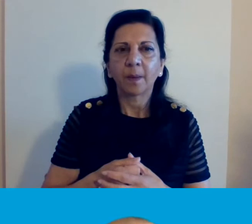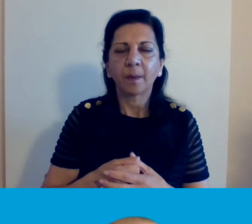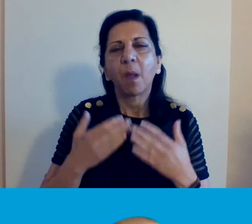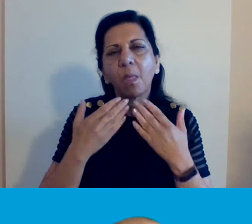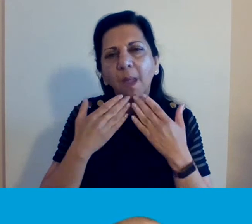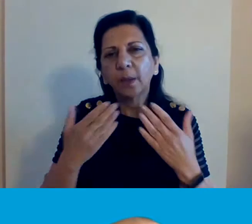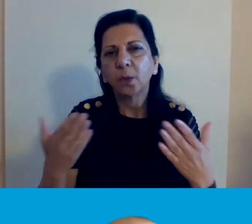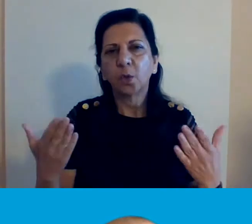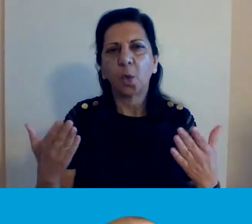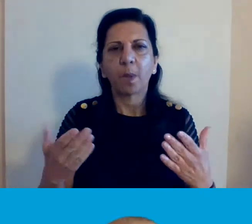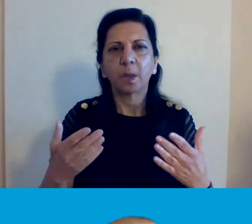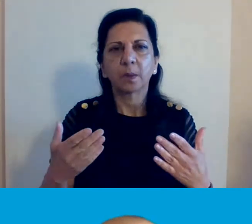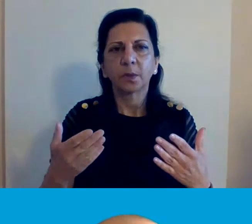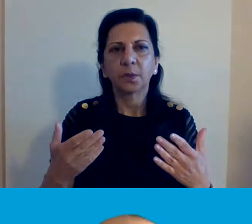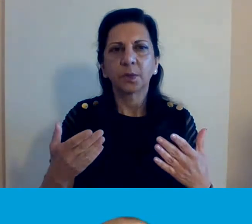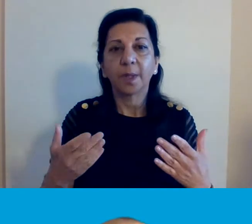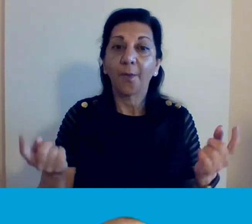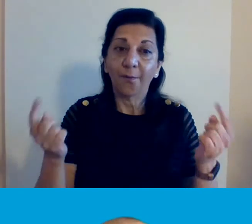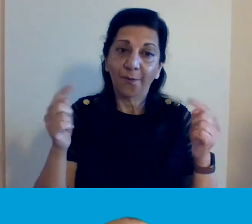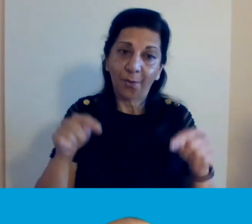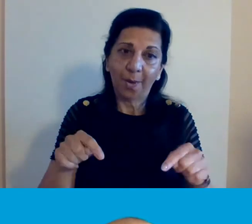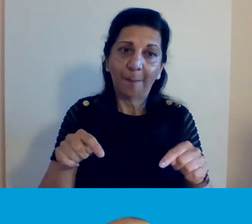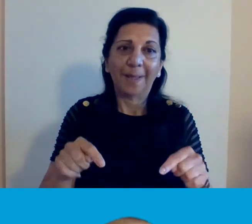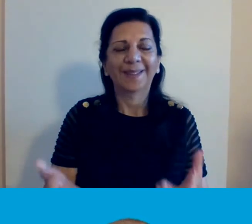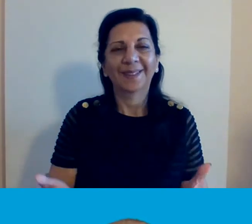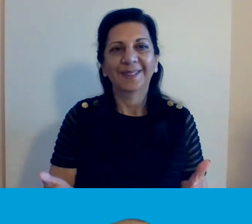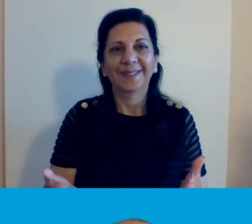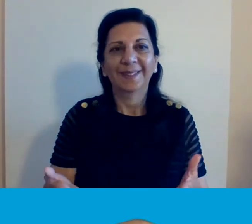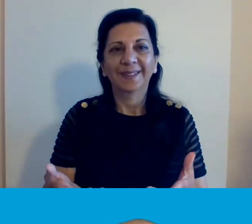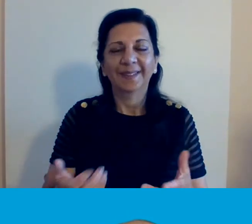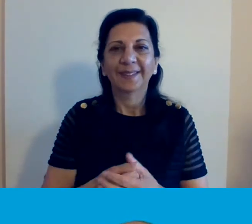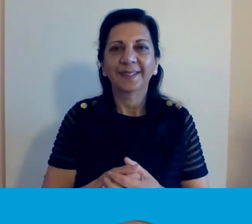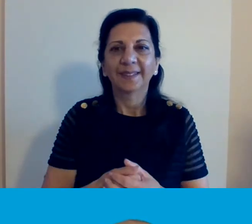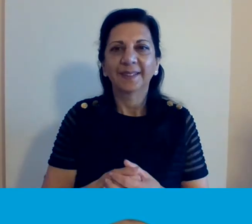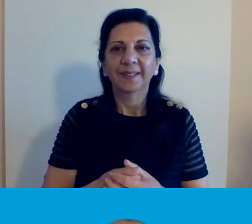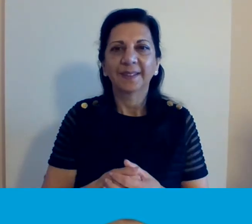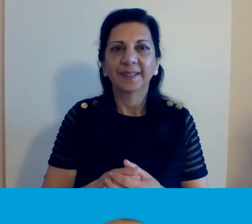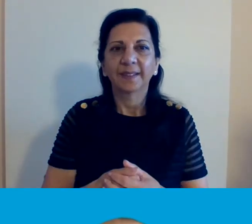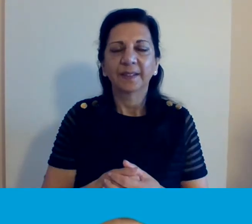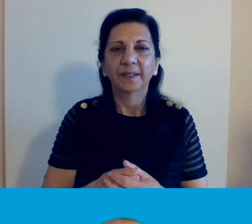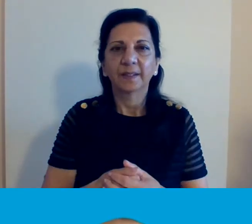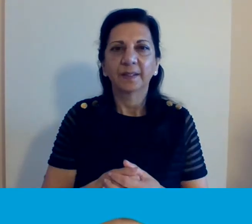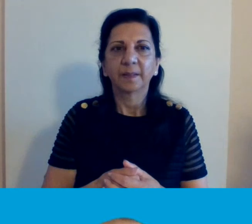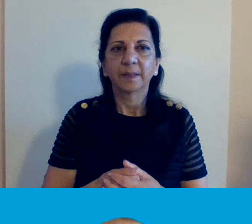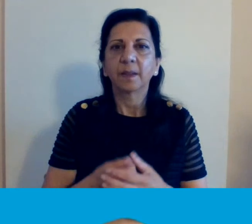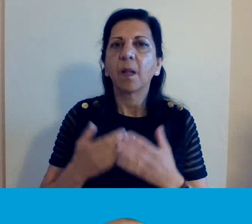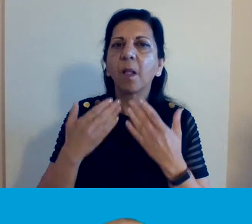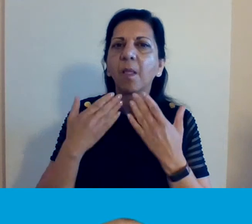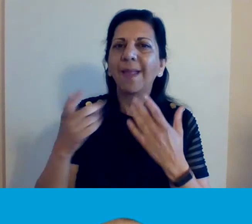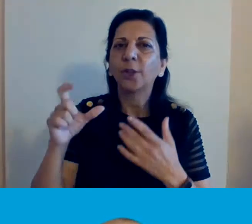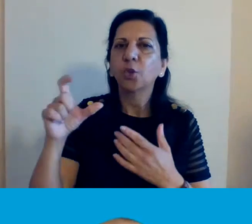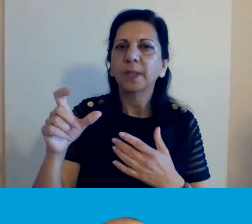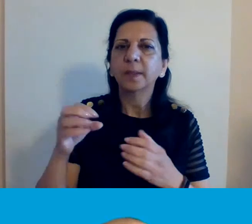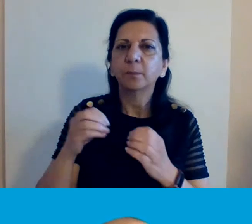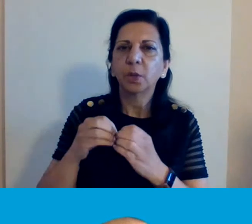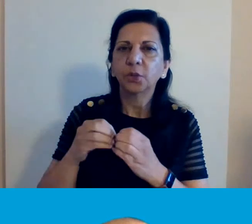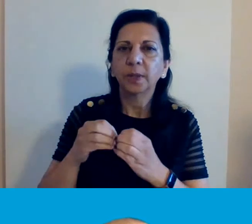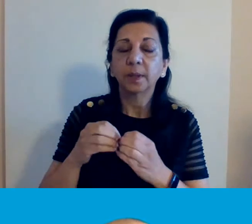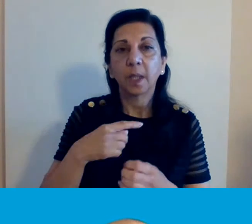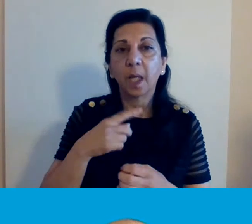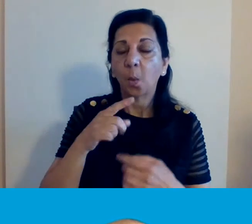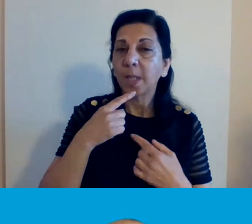around that. And obviously, thanks to you all for coming and taking the time out of your days. And thanks, Chris, Brigid, et cetera. I'm going to say